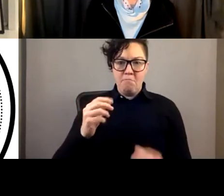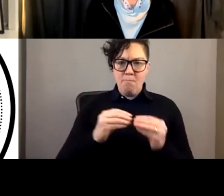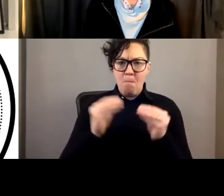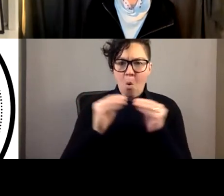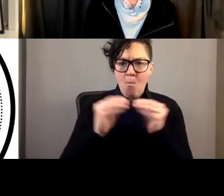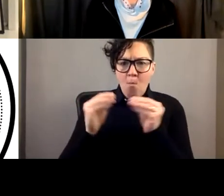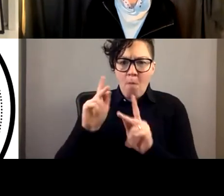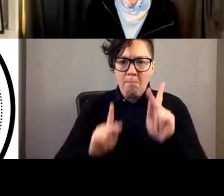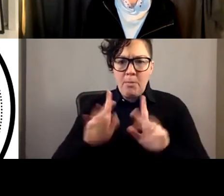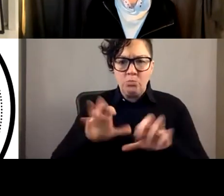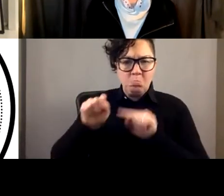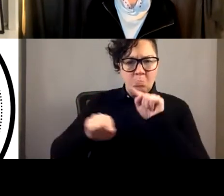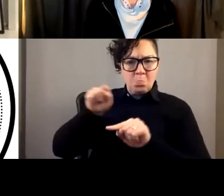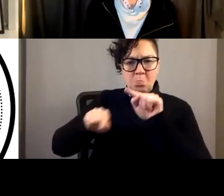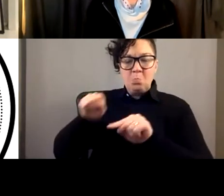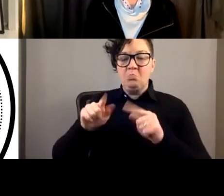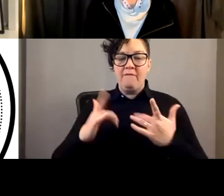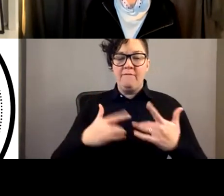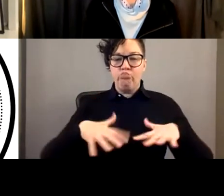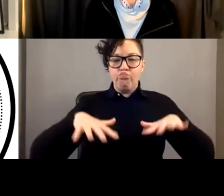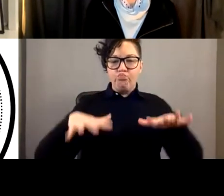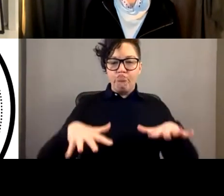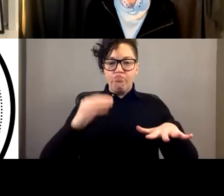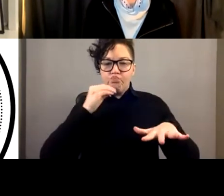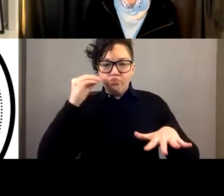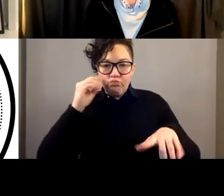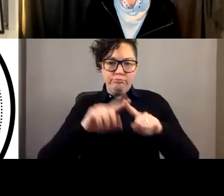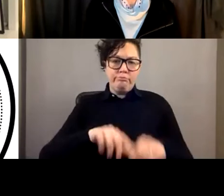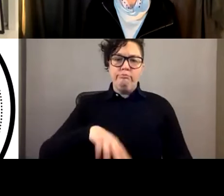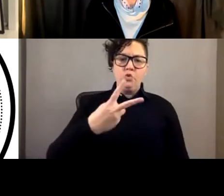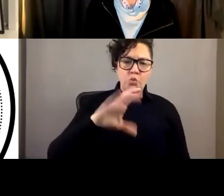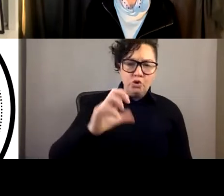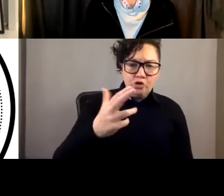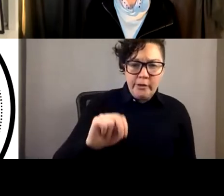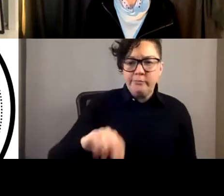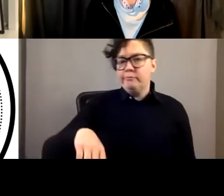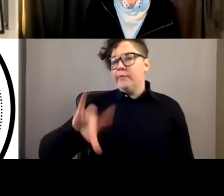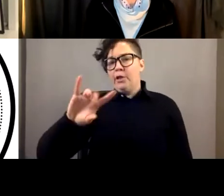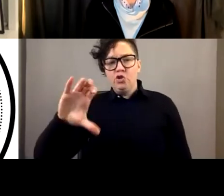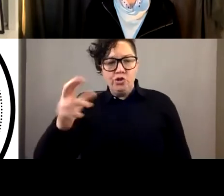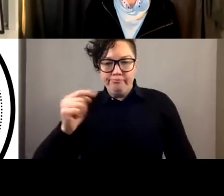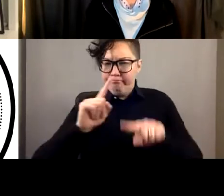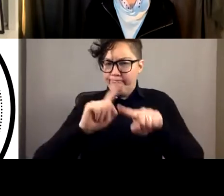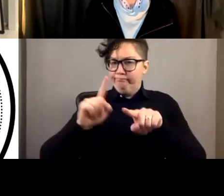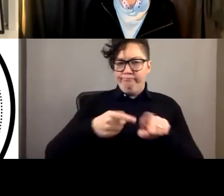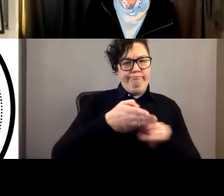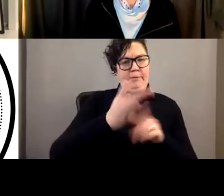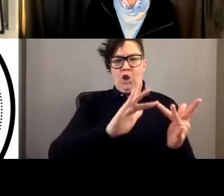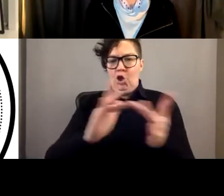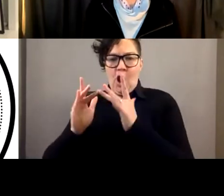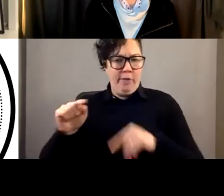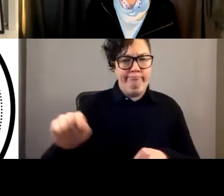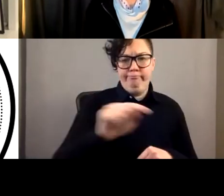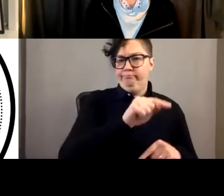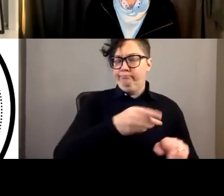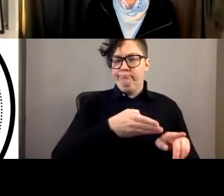message boards, 4chan, and subsequently 2chan, 8chan, and a number of other chans, where an arms race of offensive and